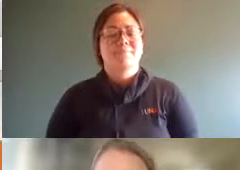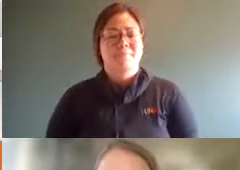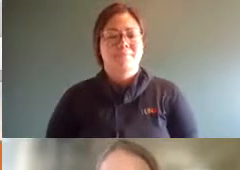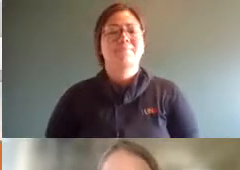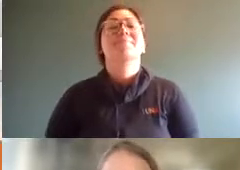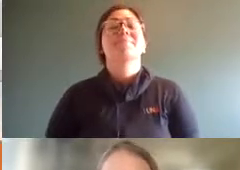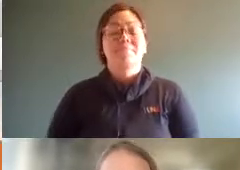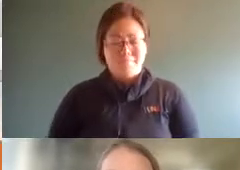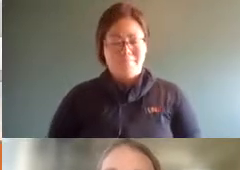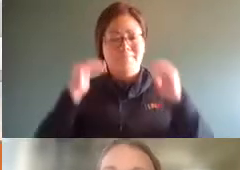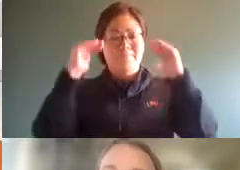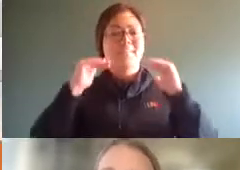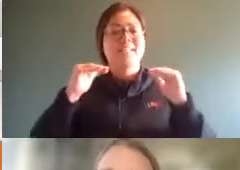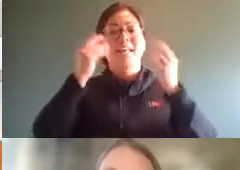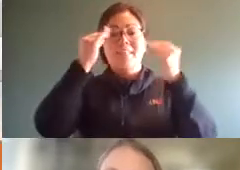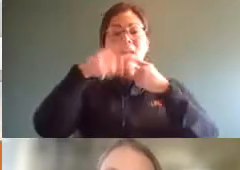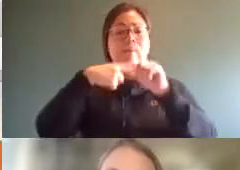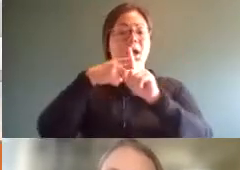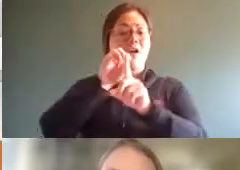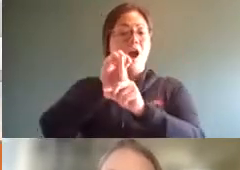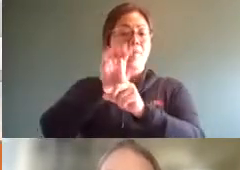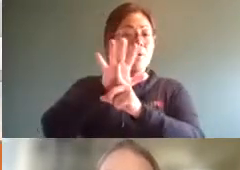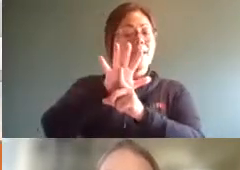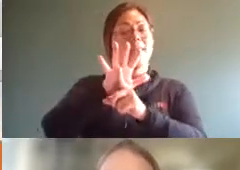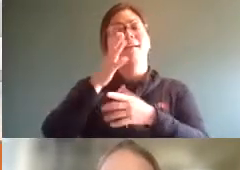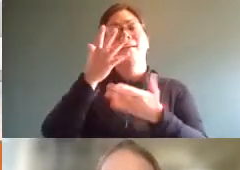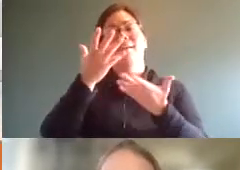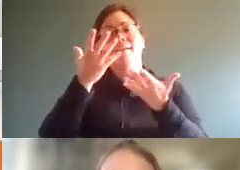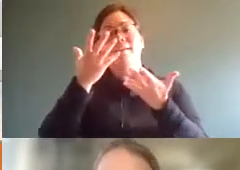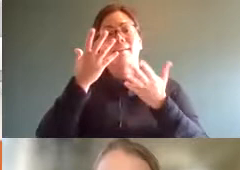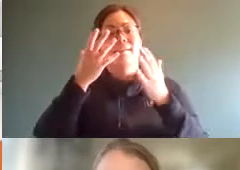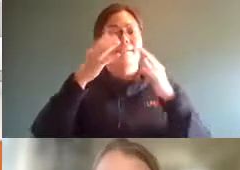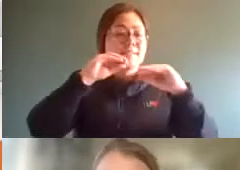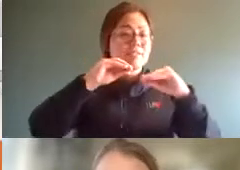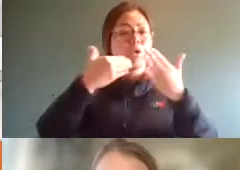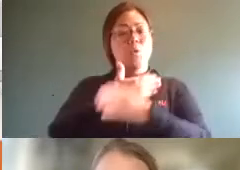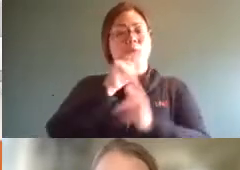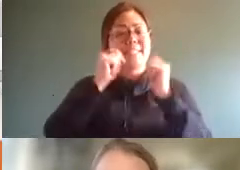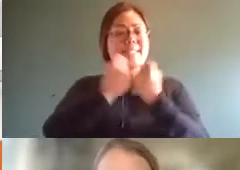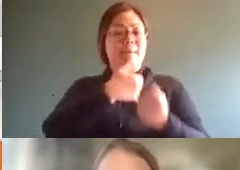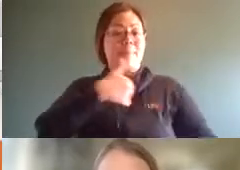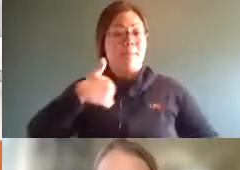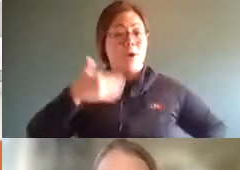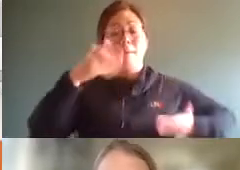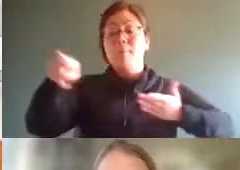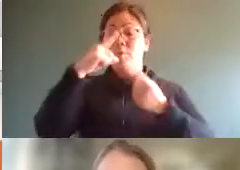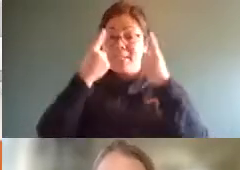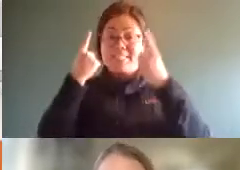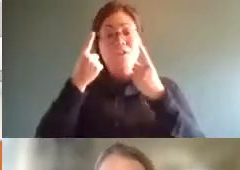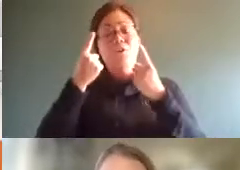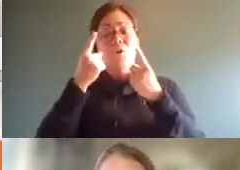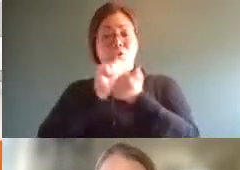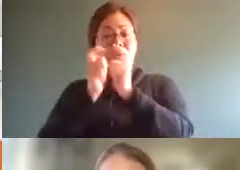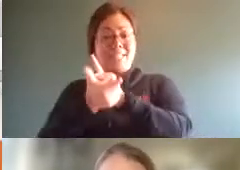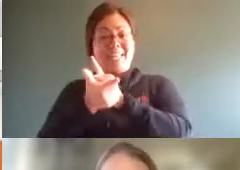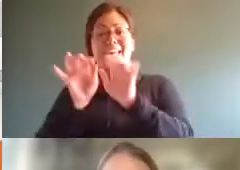So the next step is to think about onboarding new team members. So you might consider translating vital documents, which when